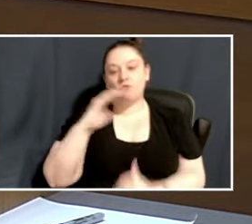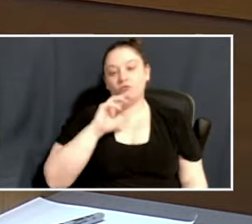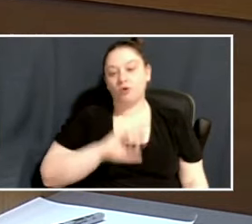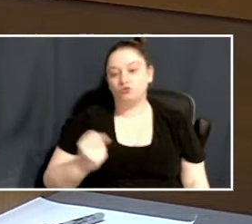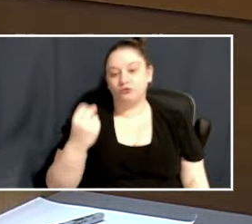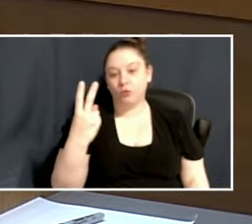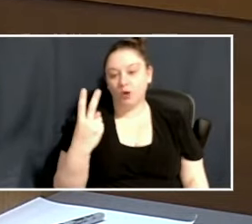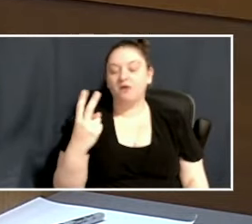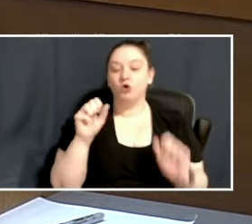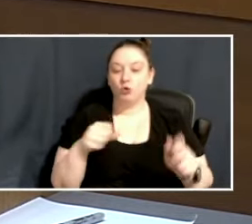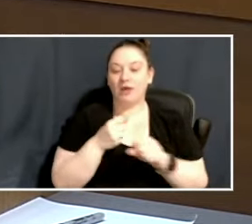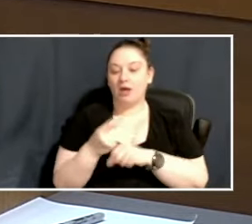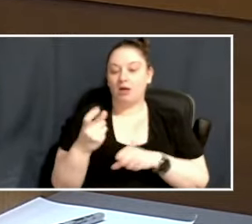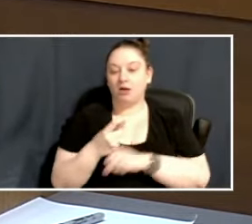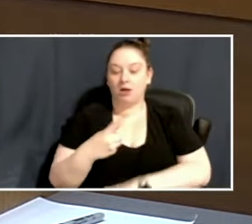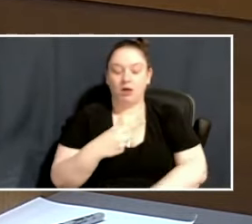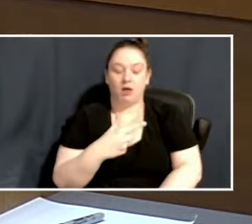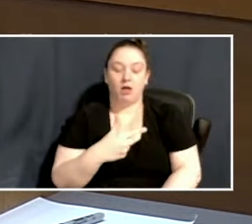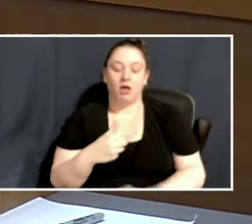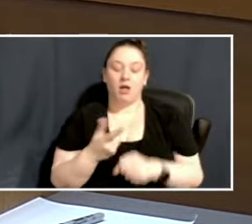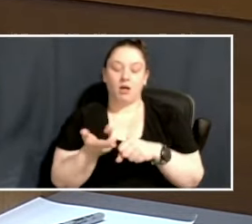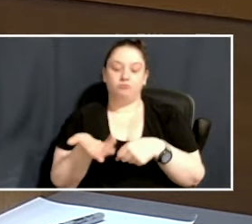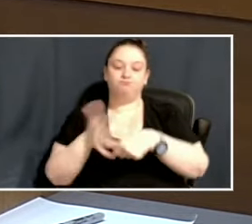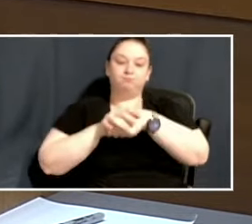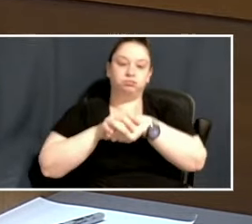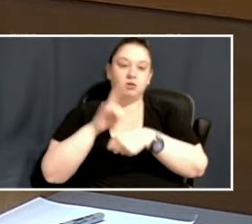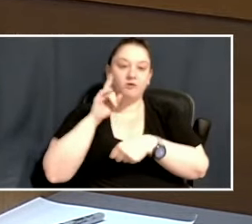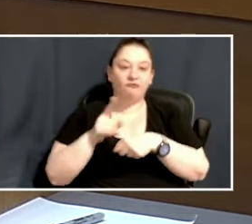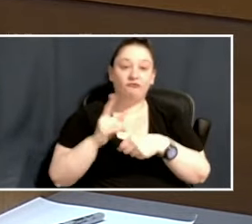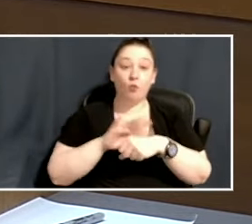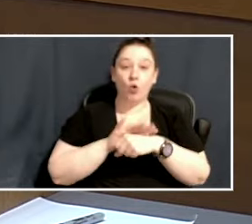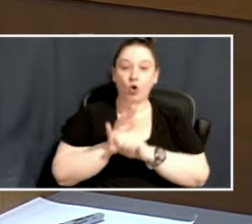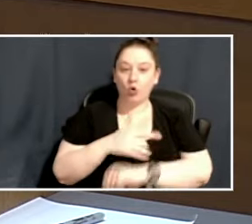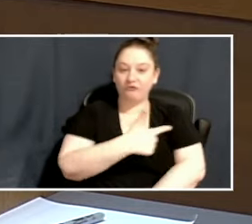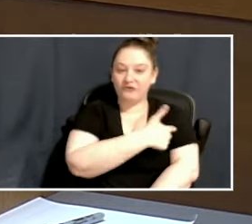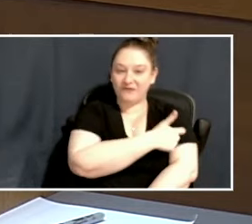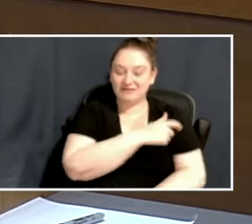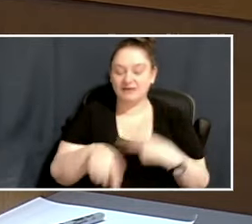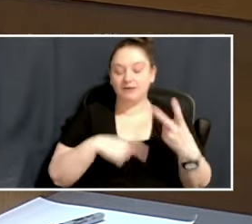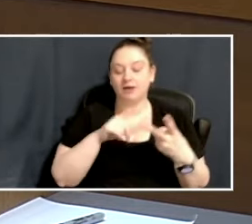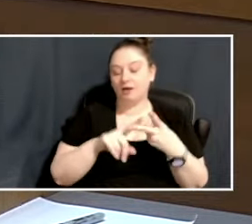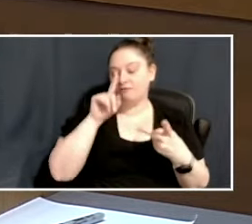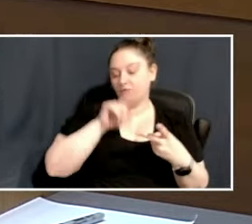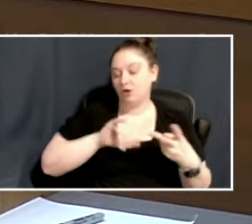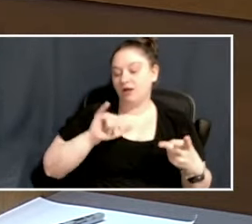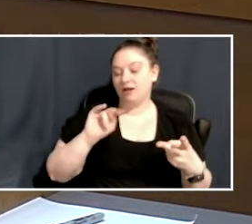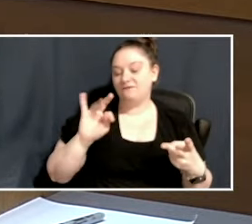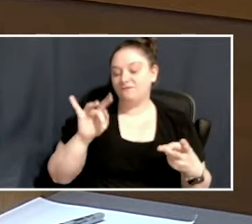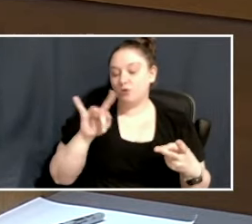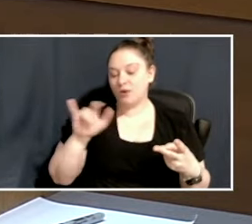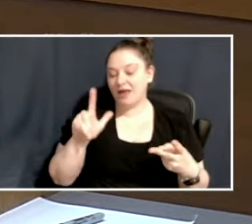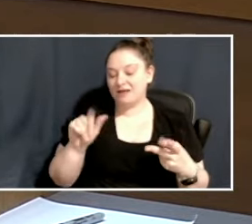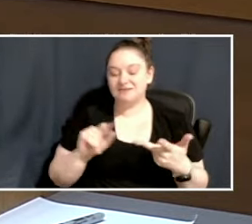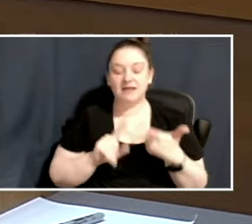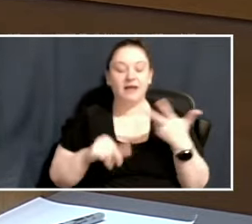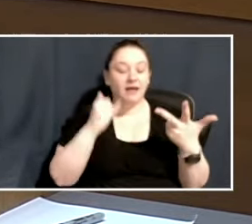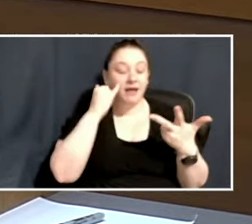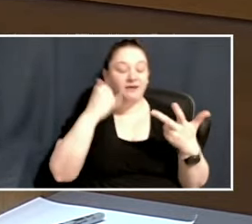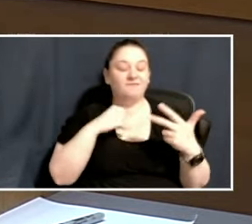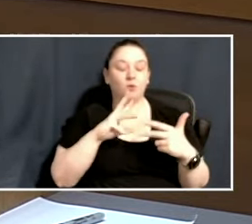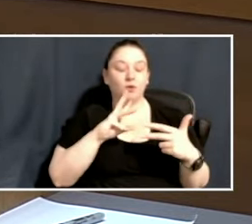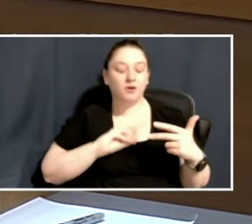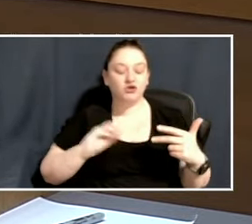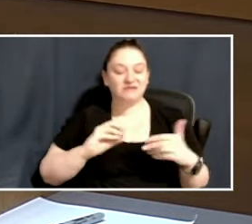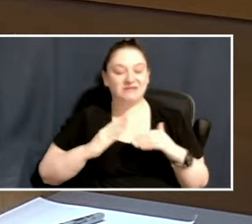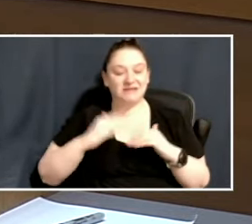booster for the COVID vaccine. And they also have vaccines available for influenza. And if you're 60 and up, RSV as well. So I got